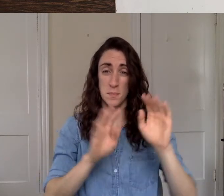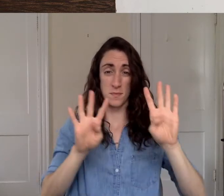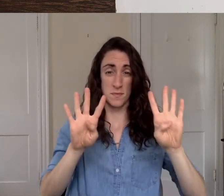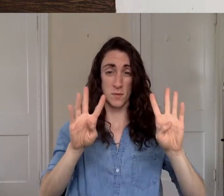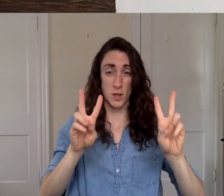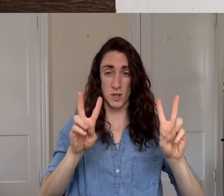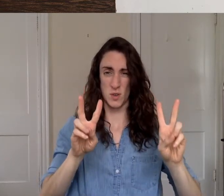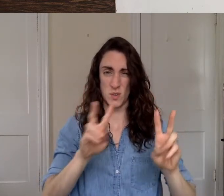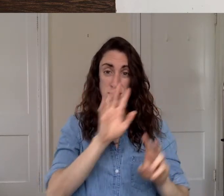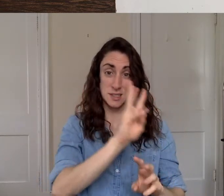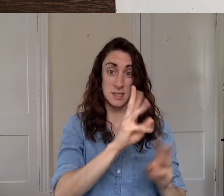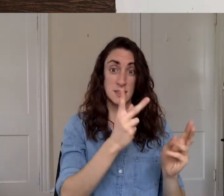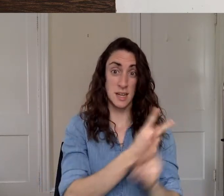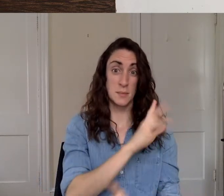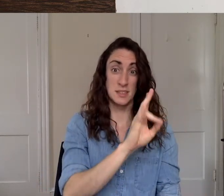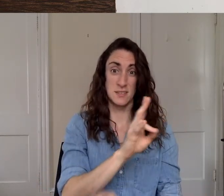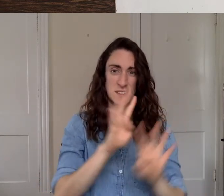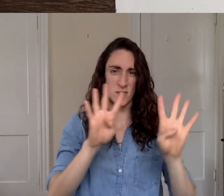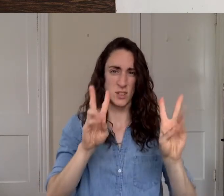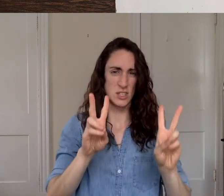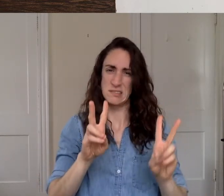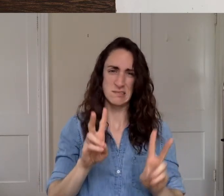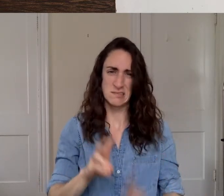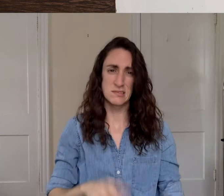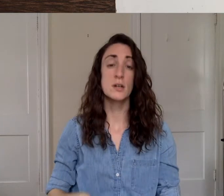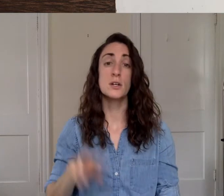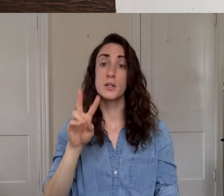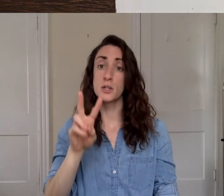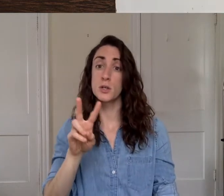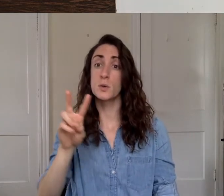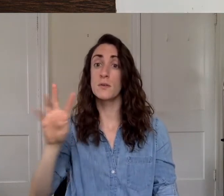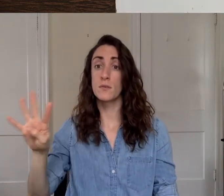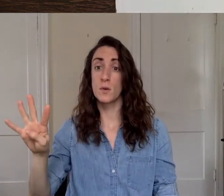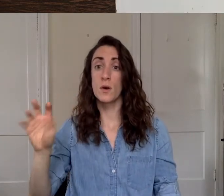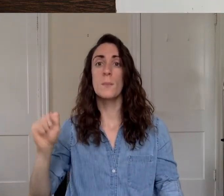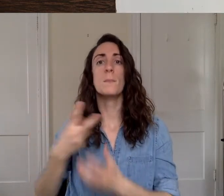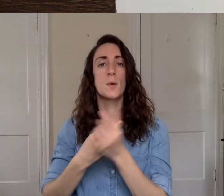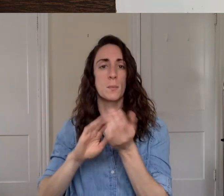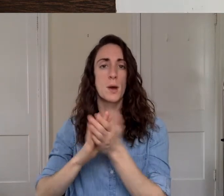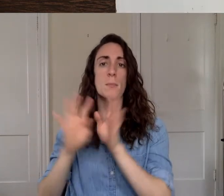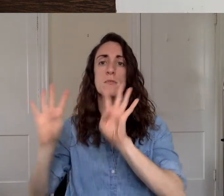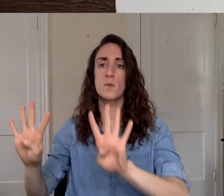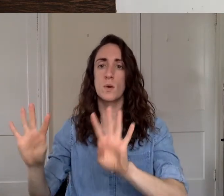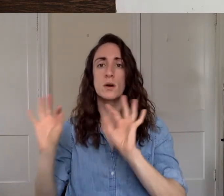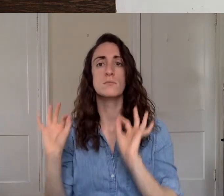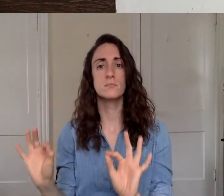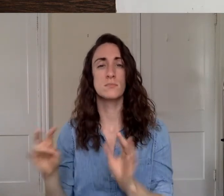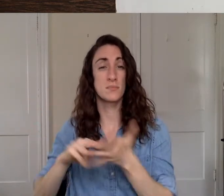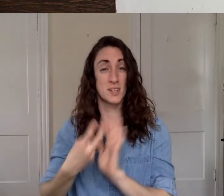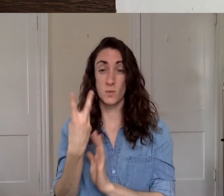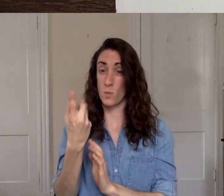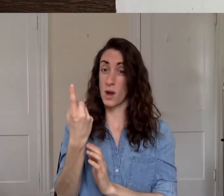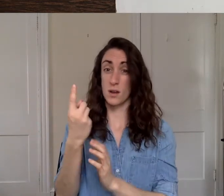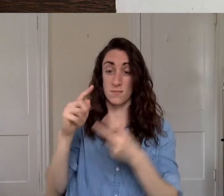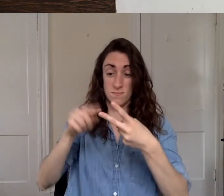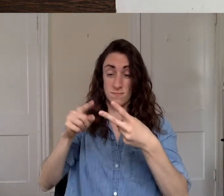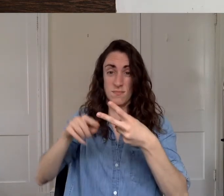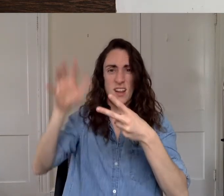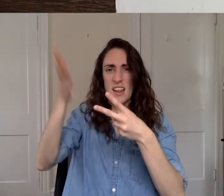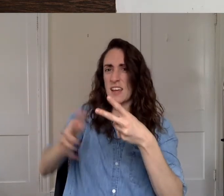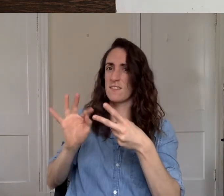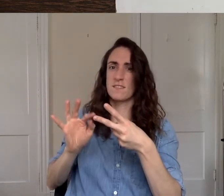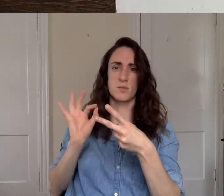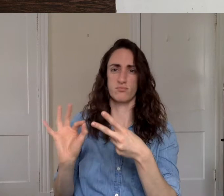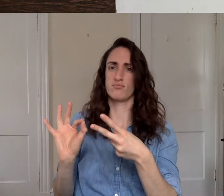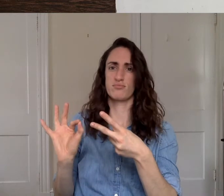7. But 2 and 4, their least common multiple is 4. So if we can get that 2y to become a 4y, then we'll be